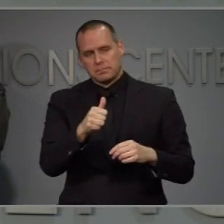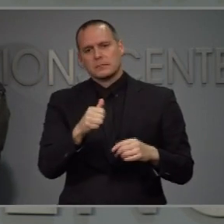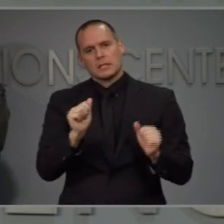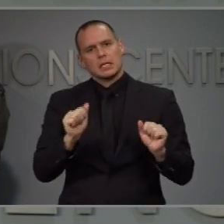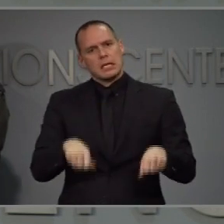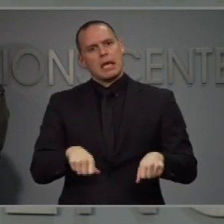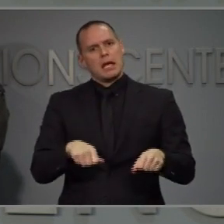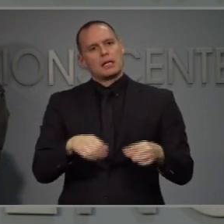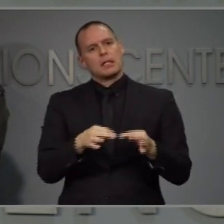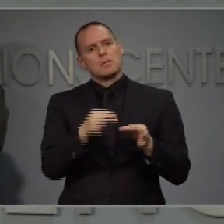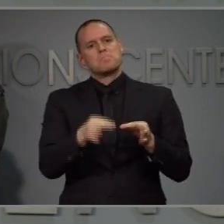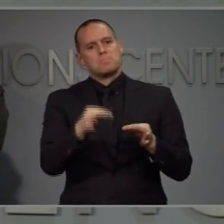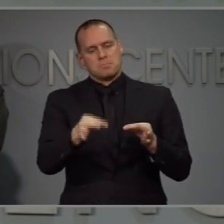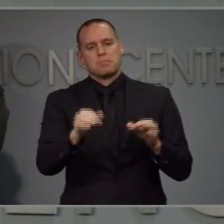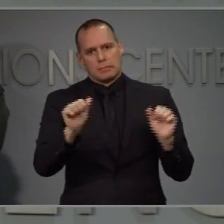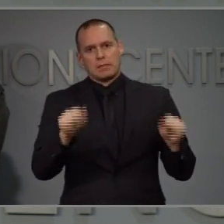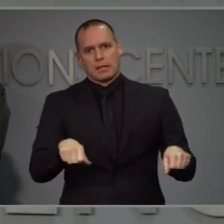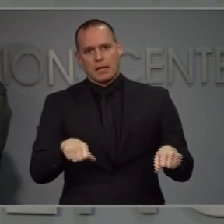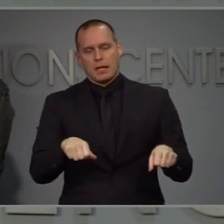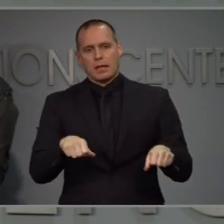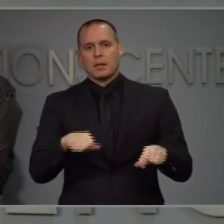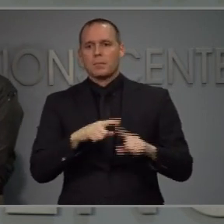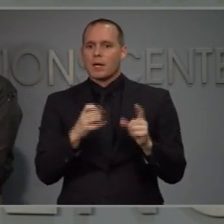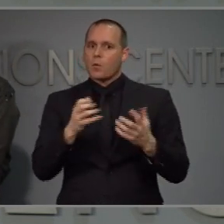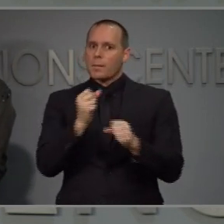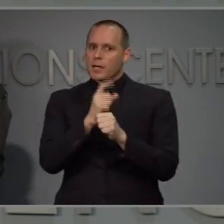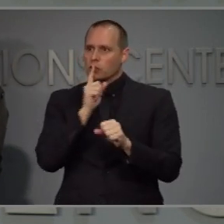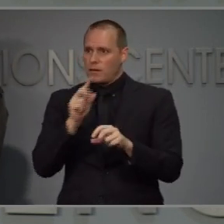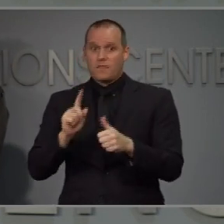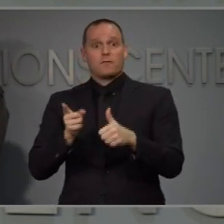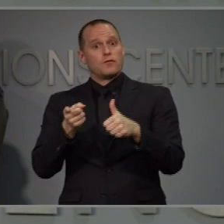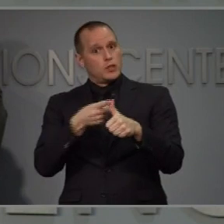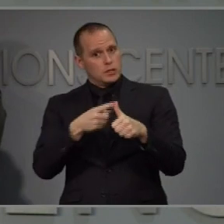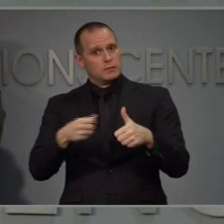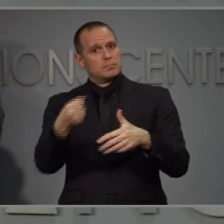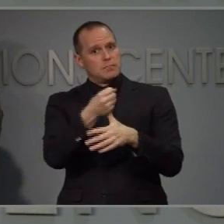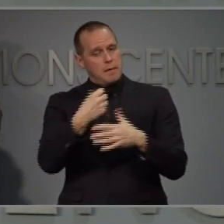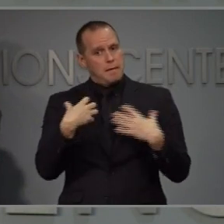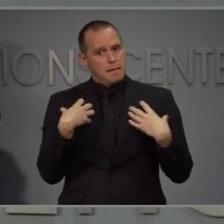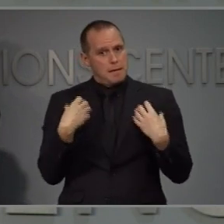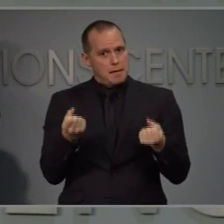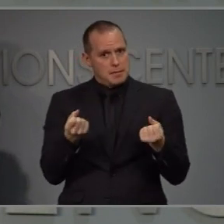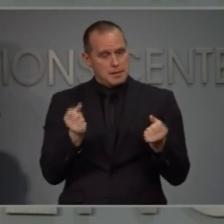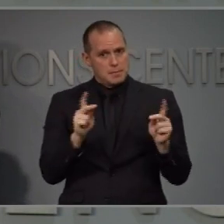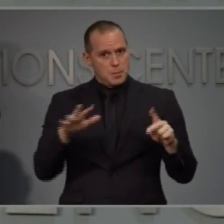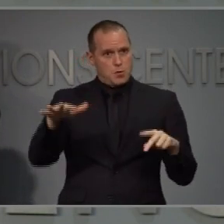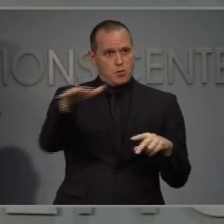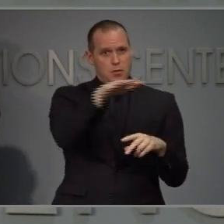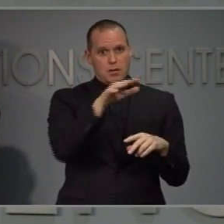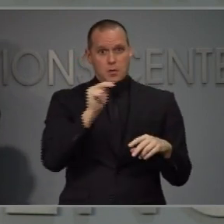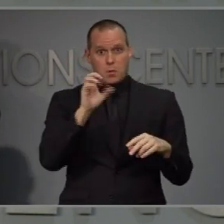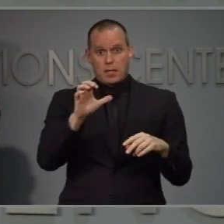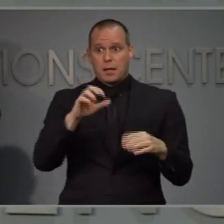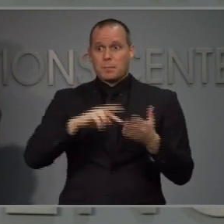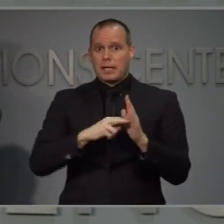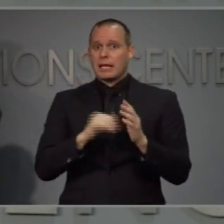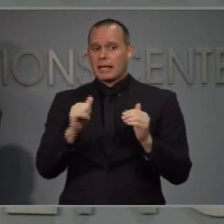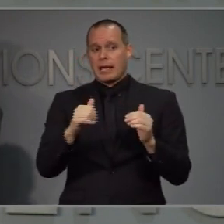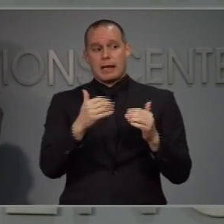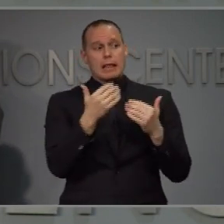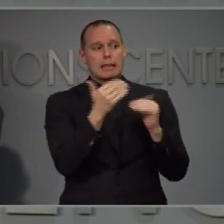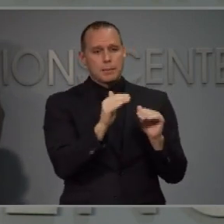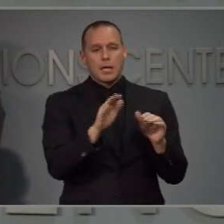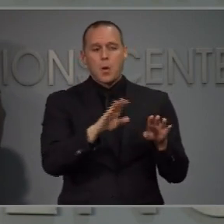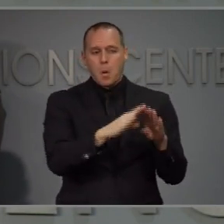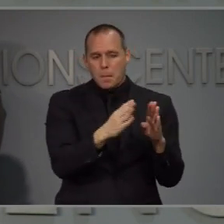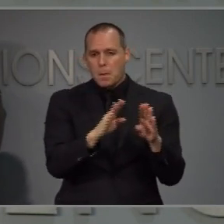make sure that people are healthy across North Carolina is that they can start a limited situation of doing